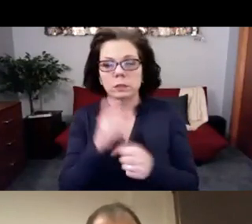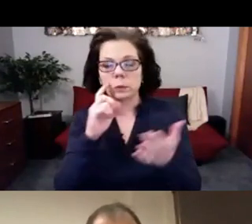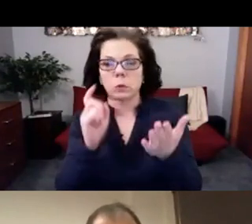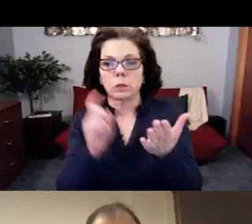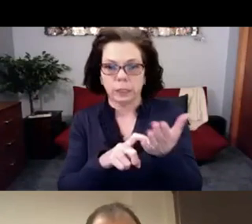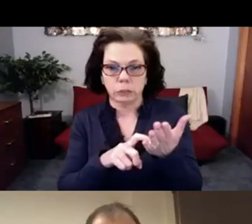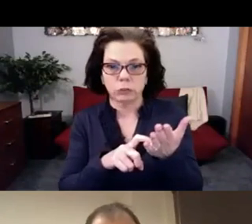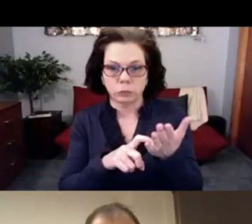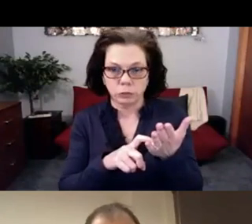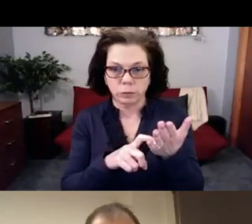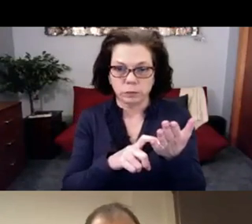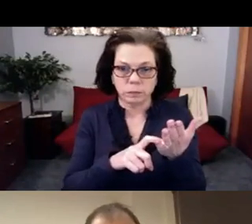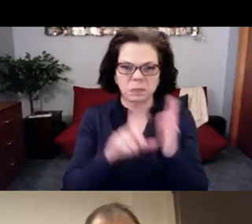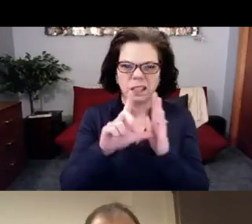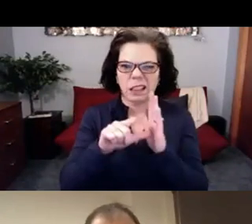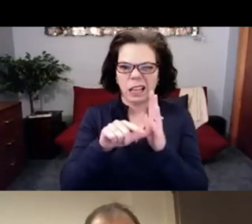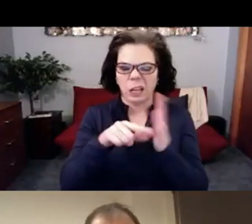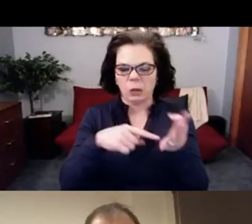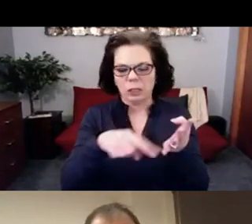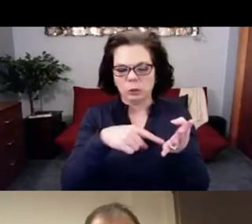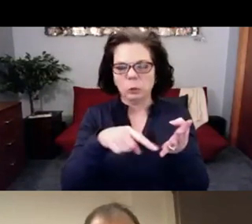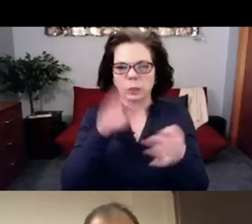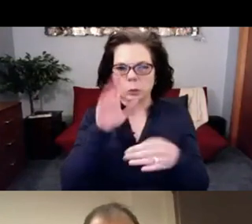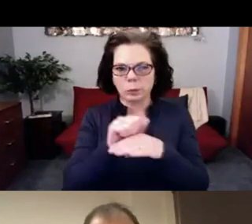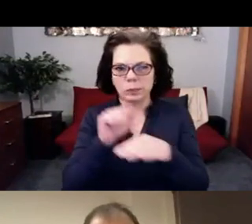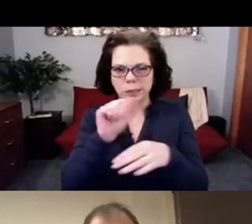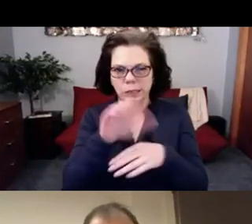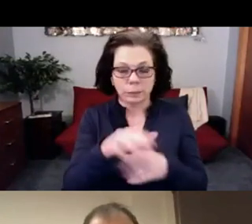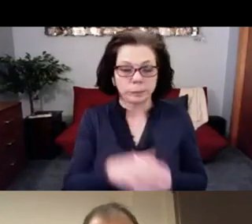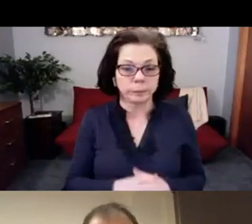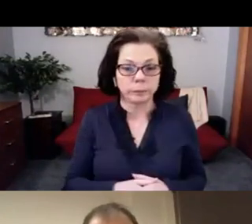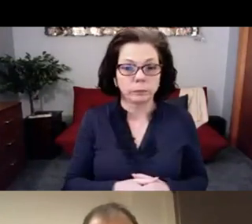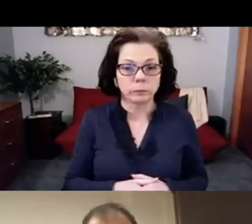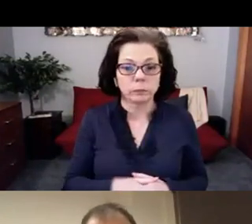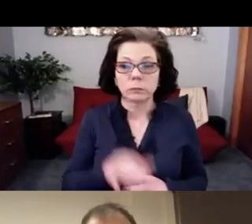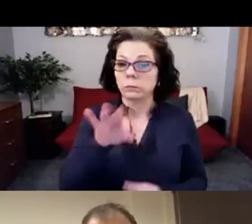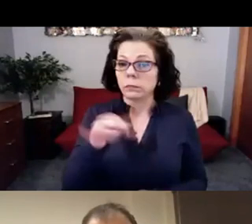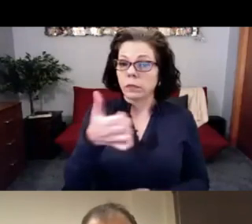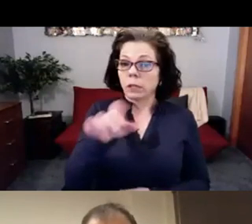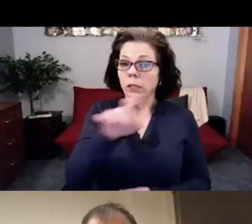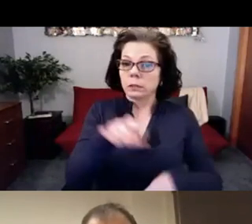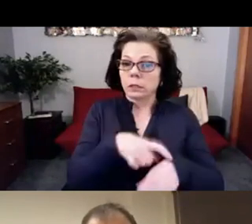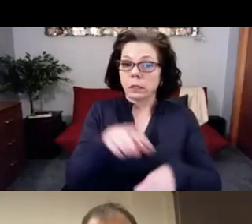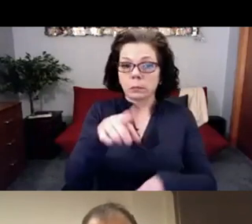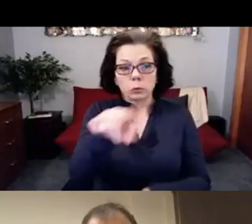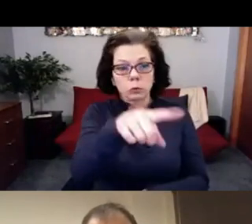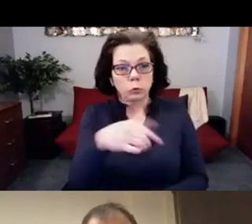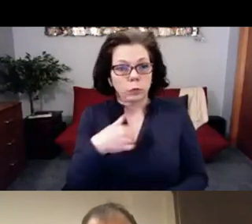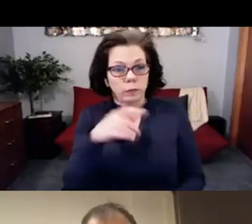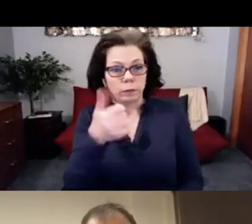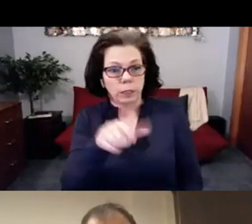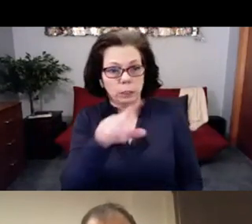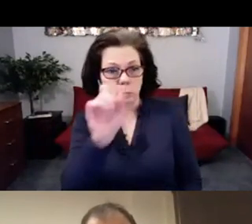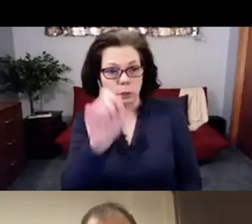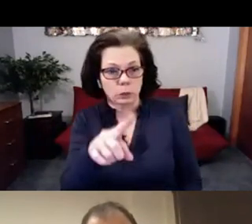We'll be doing that later this week. If you have questions during this forum, please feel free to